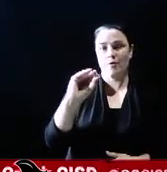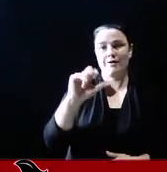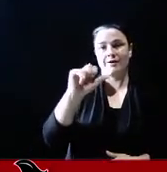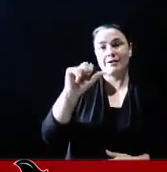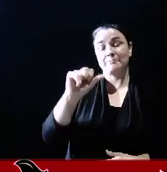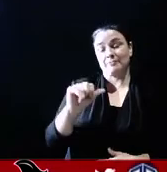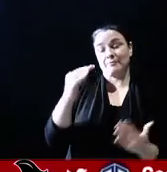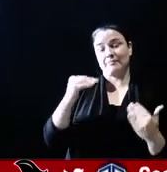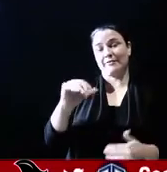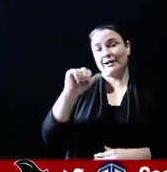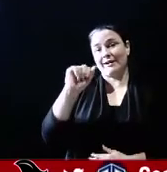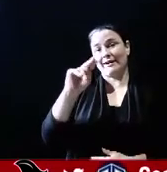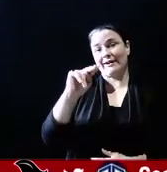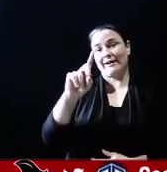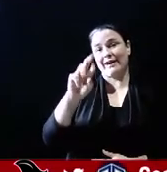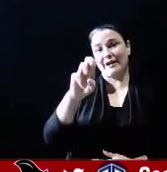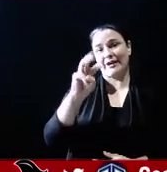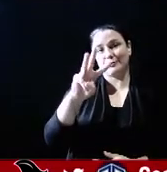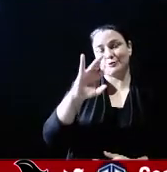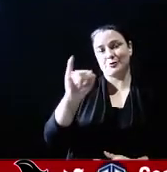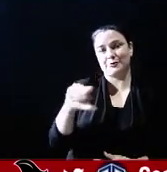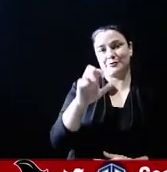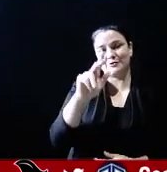Andrew James Jackson,